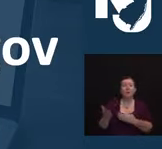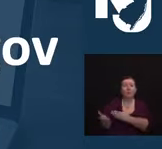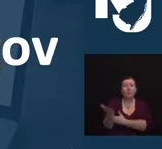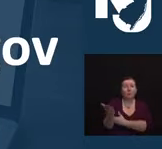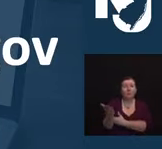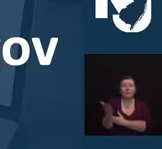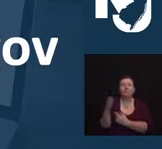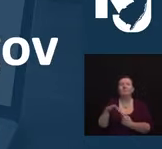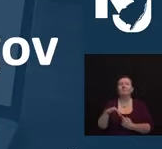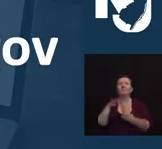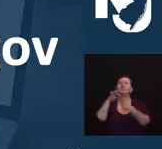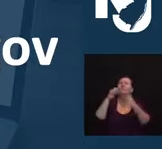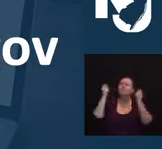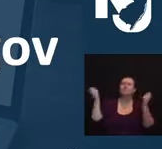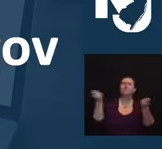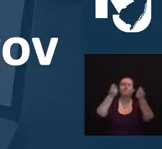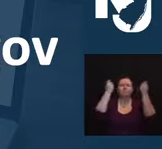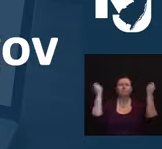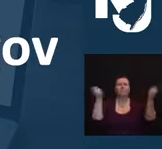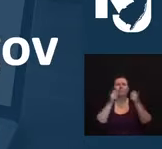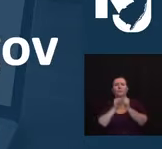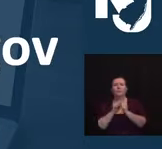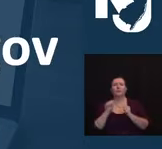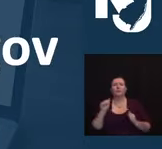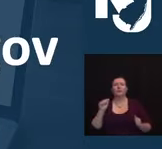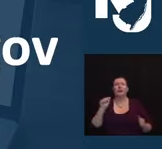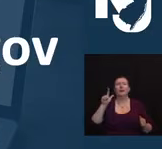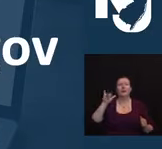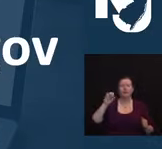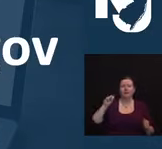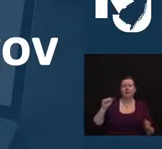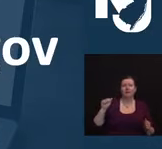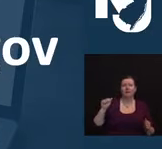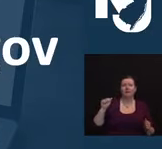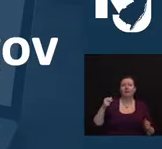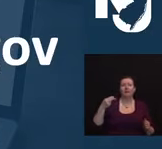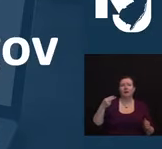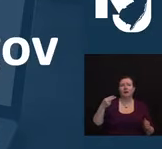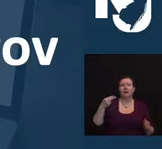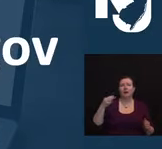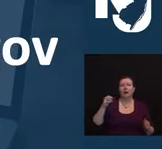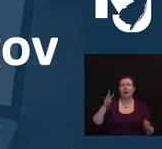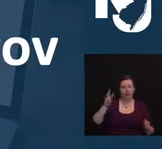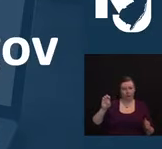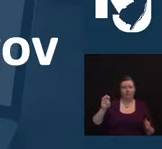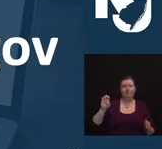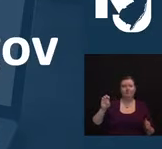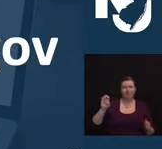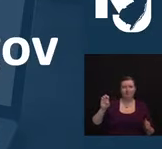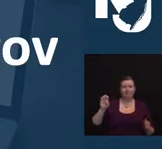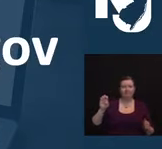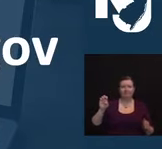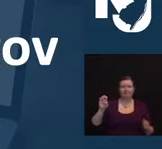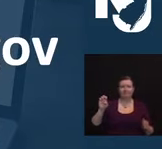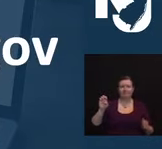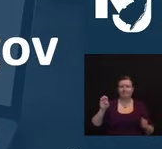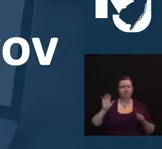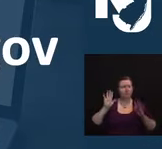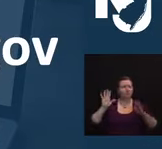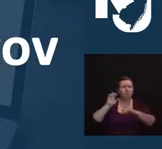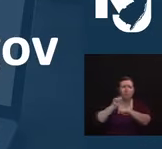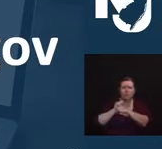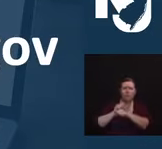our acting Adjutant General and is doing an extraordinary job. These were the first Global War on